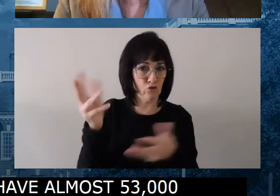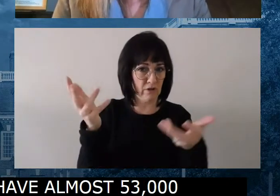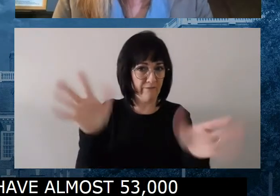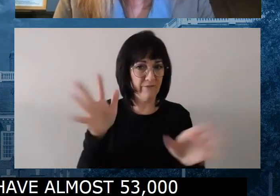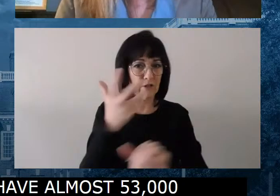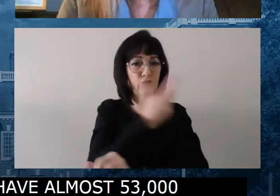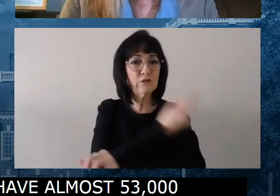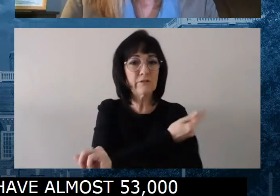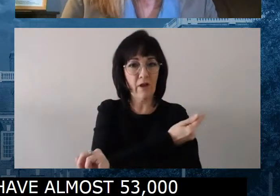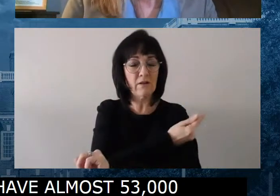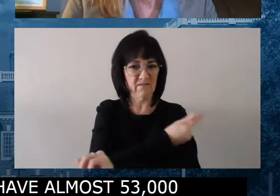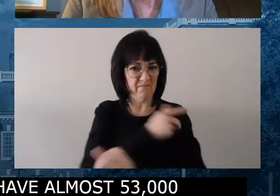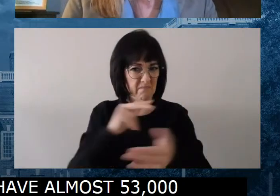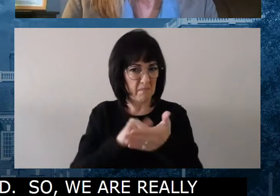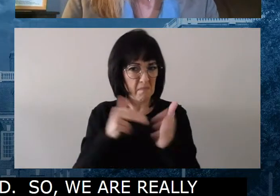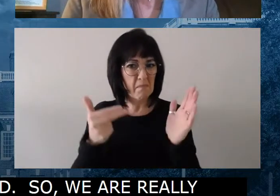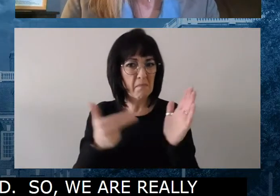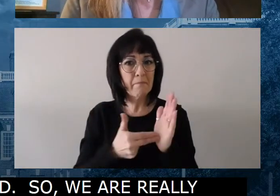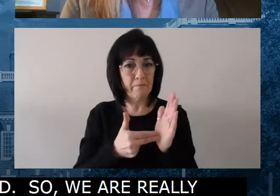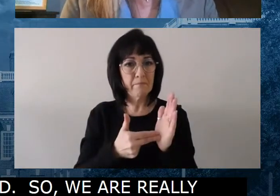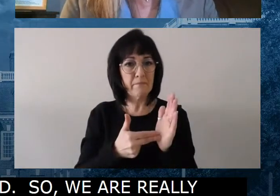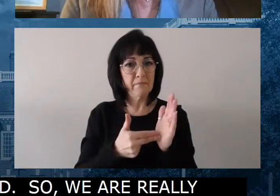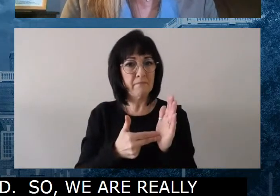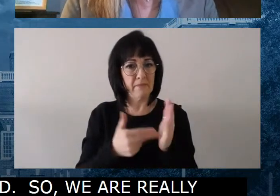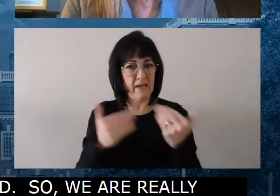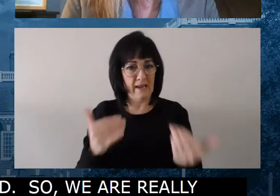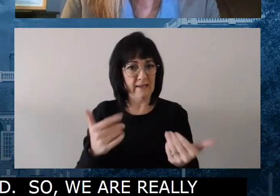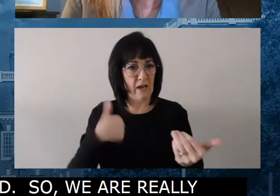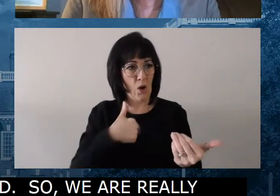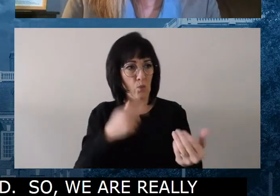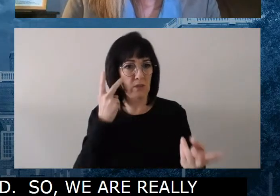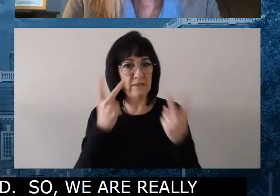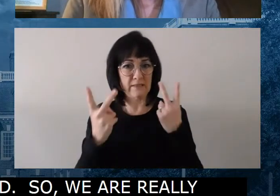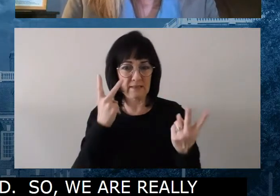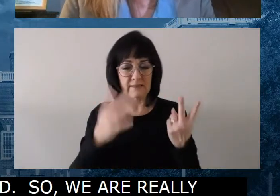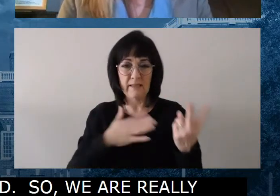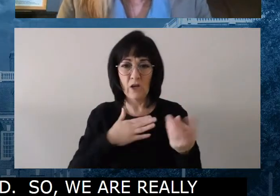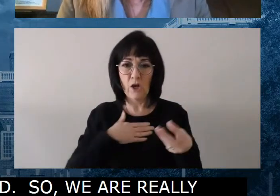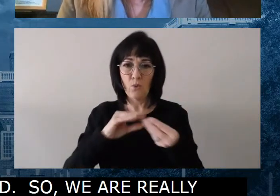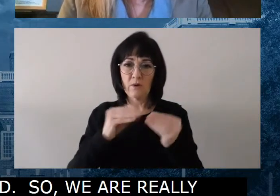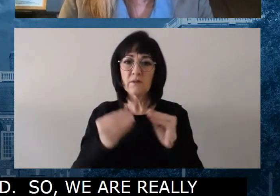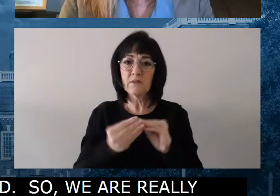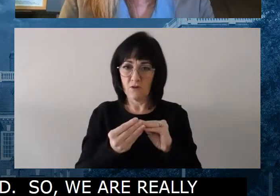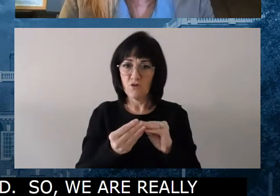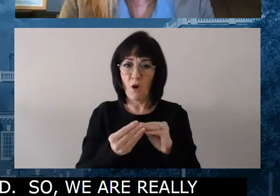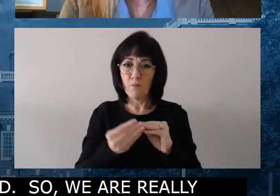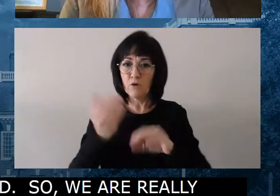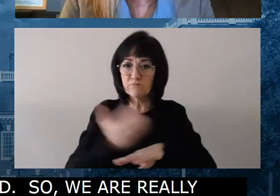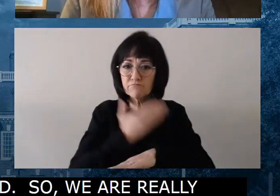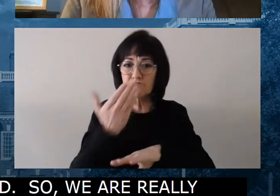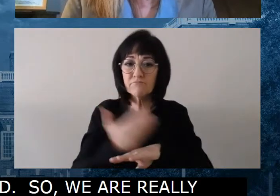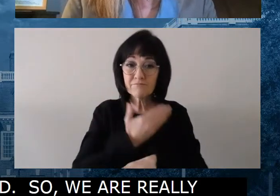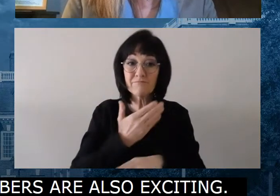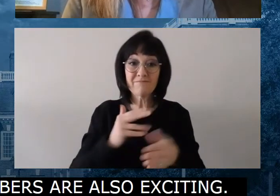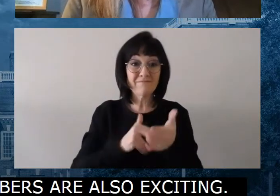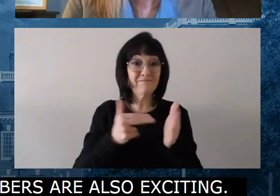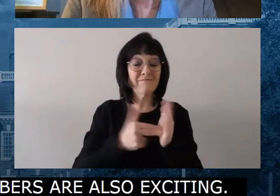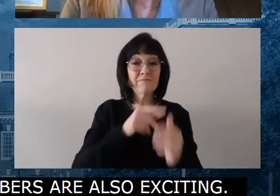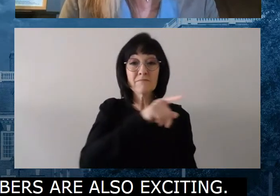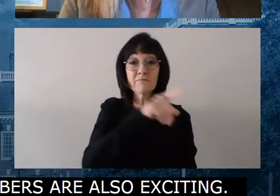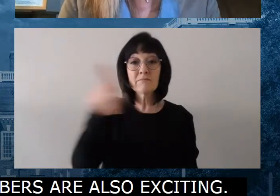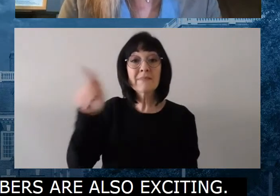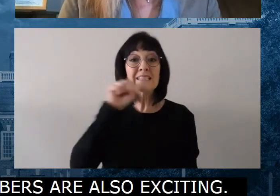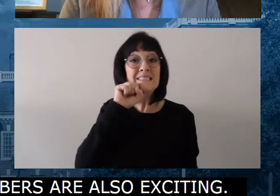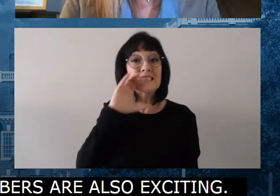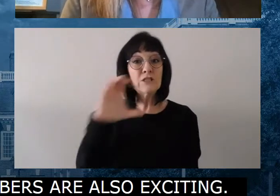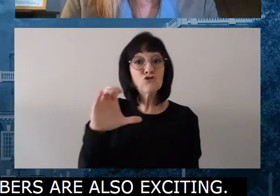strides. These numbers are also exciting. So 72% of our seniors have received at least